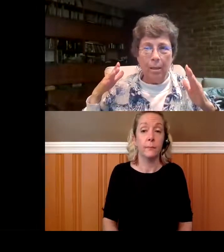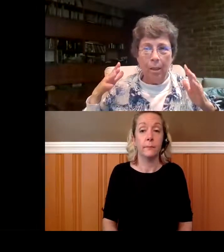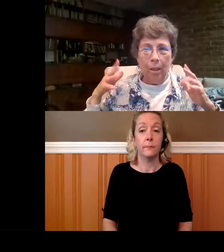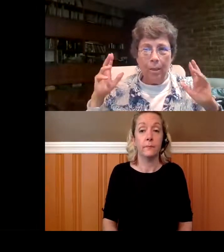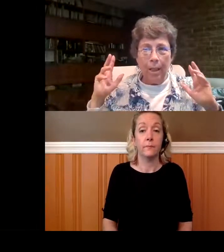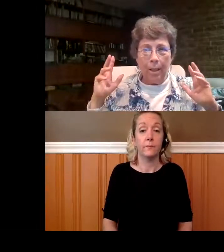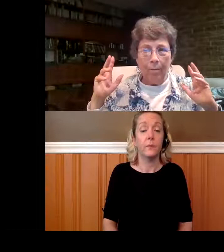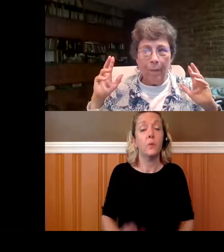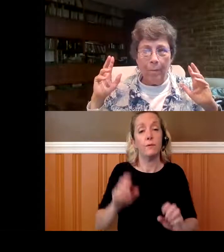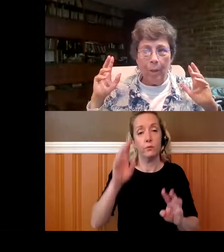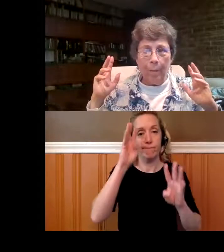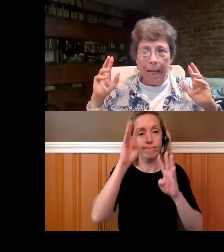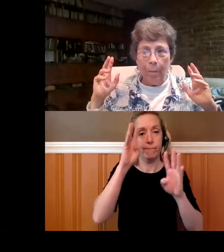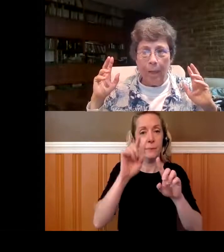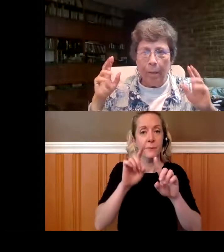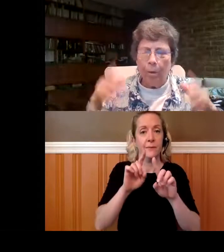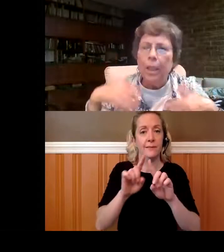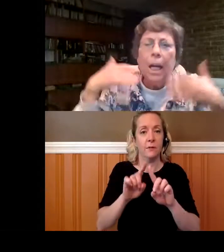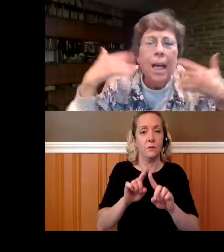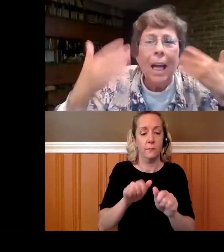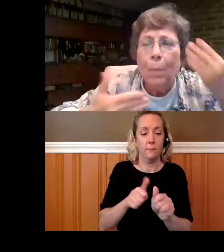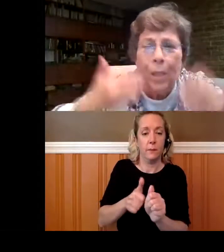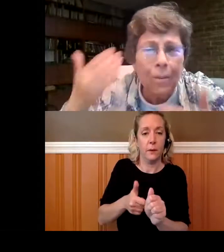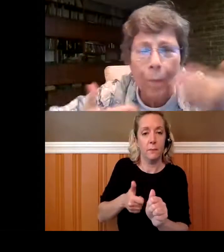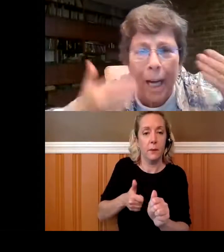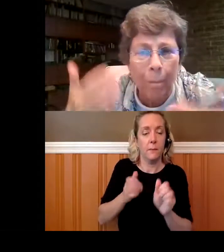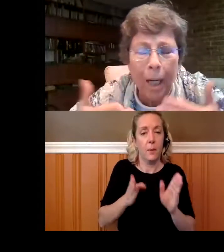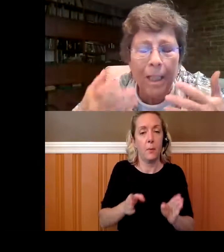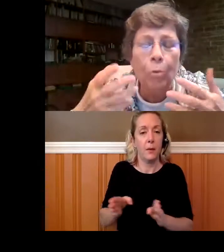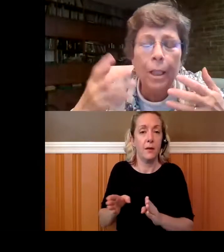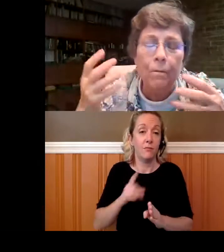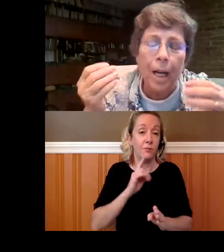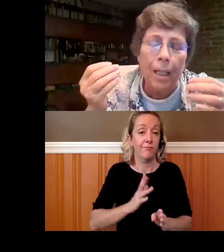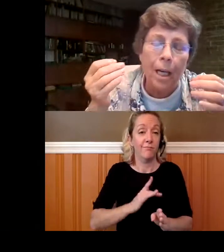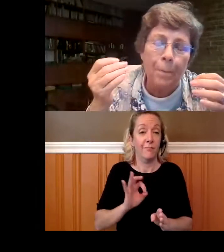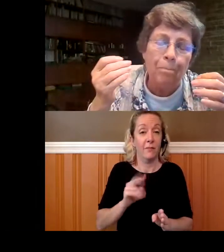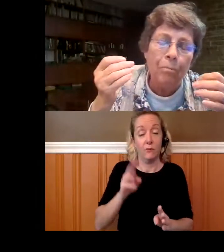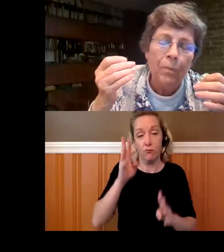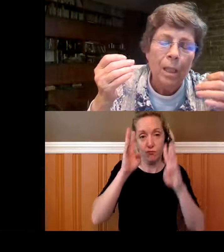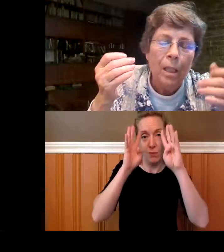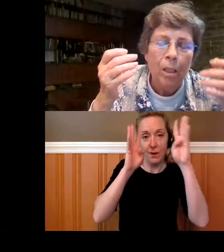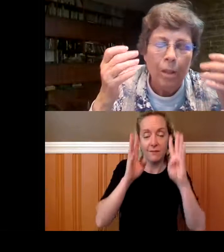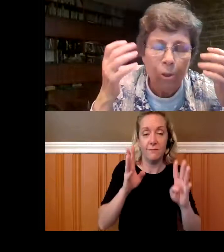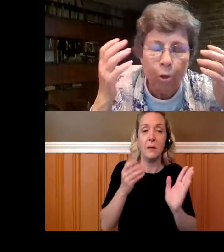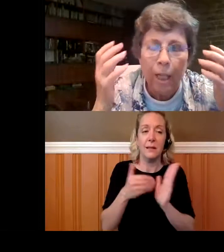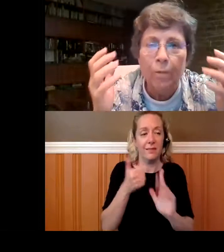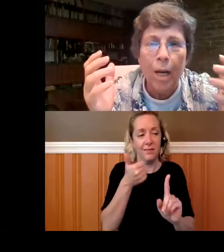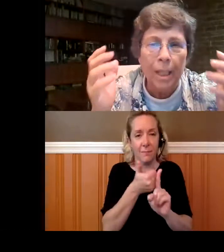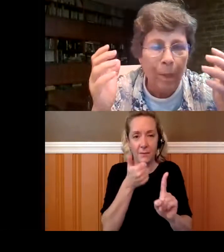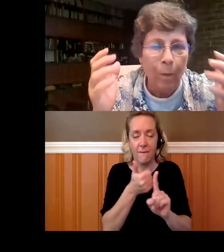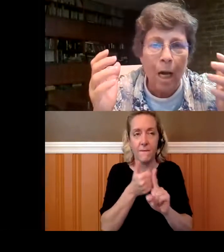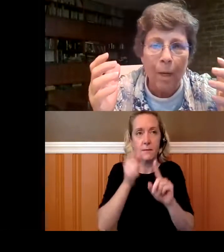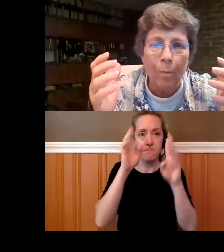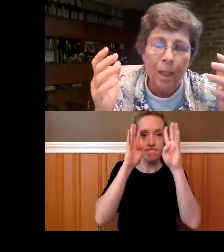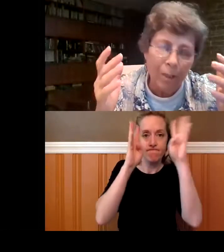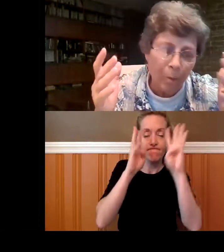come up with different backup plans. It's really fun. The creative ways that people come up with, a deafblind person can come up with, a